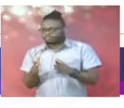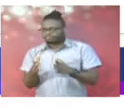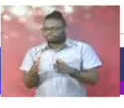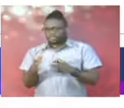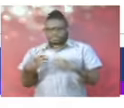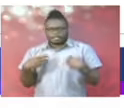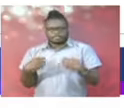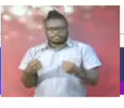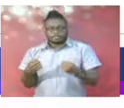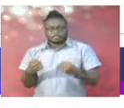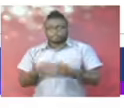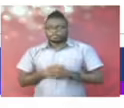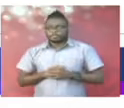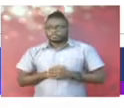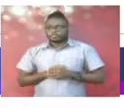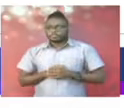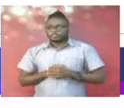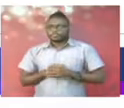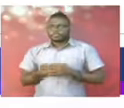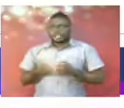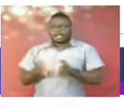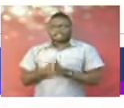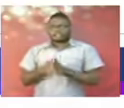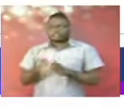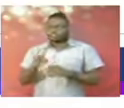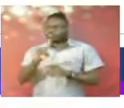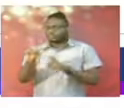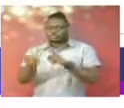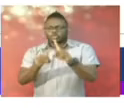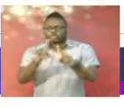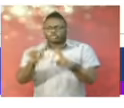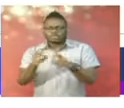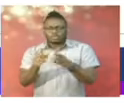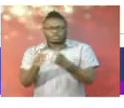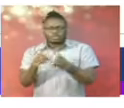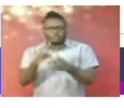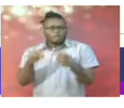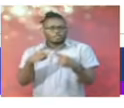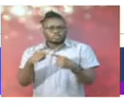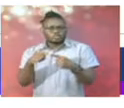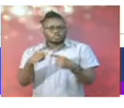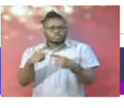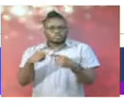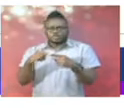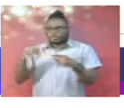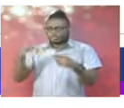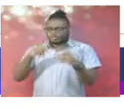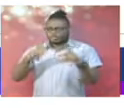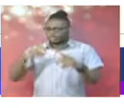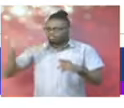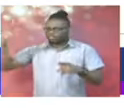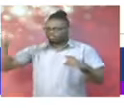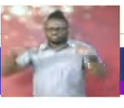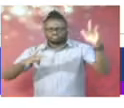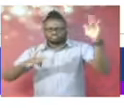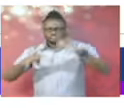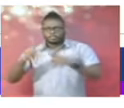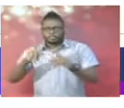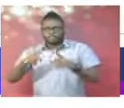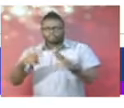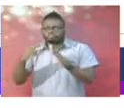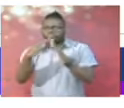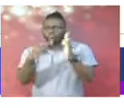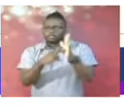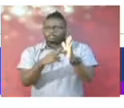questions raised recently about the requirements regarding entry into TNT that stipulates PCR tests for